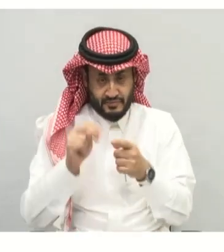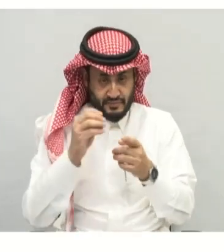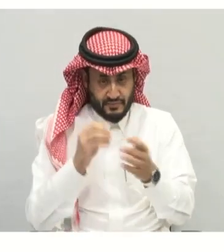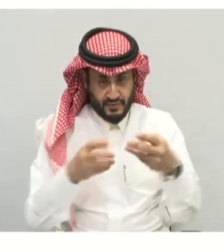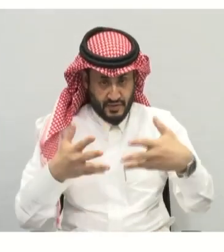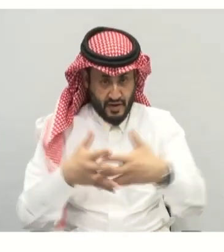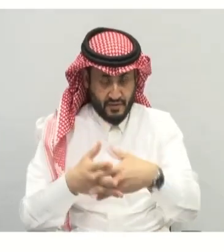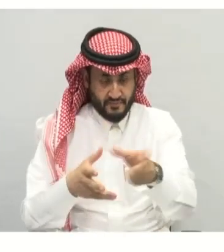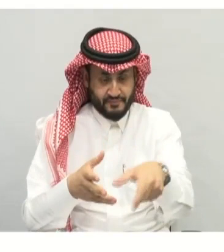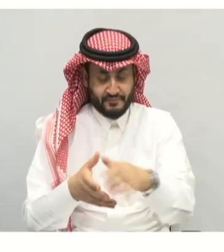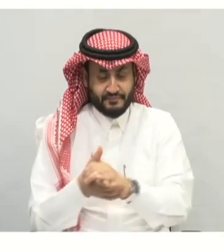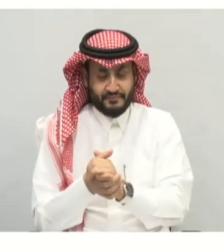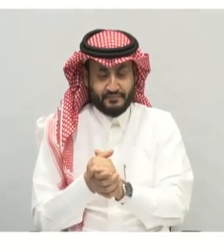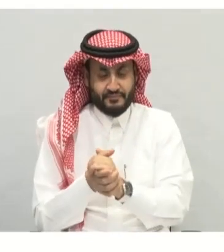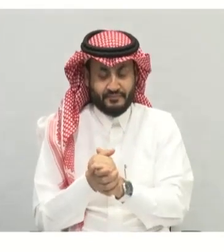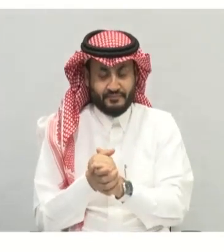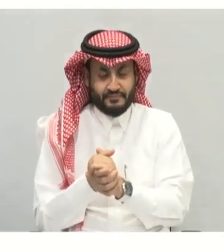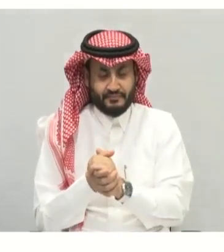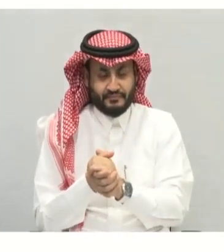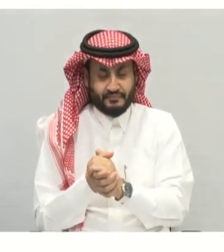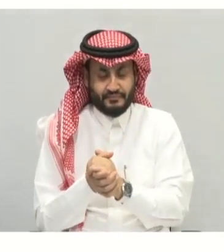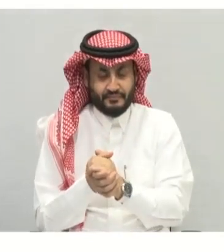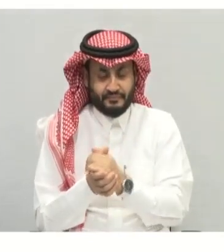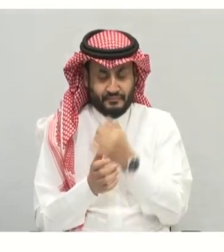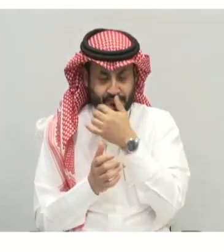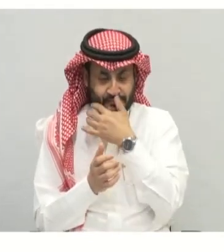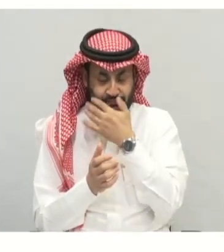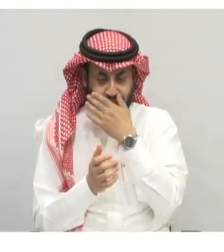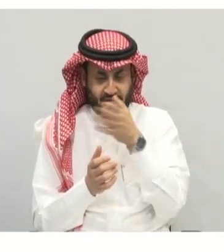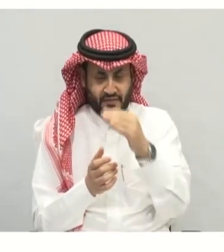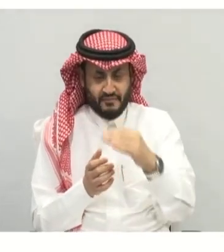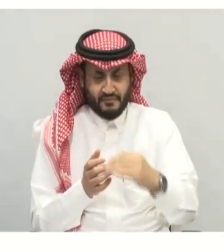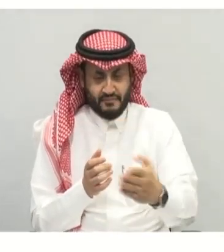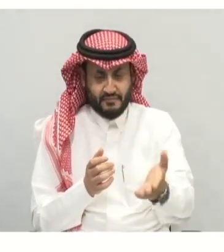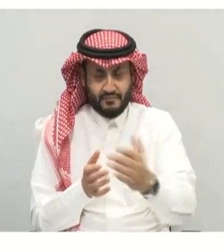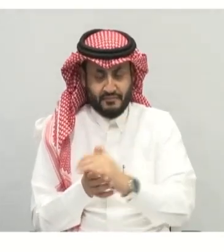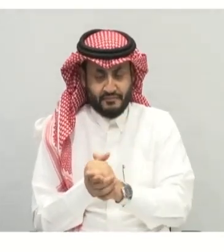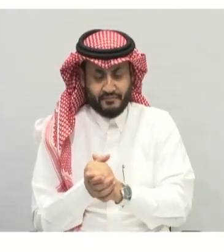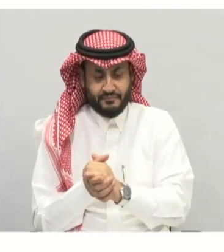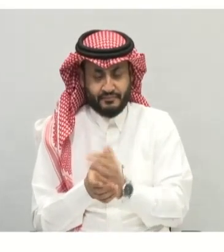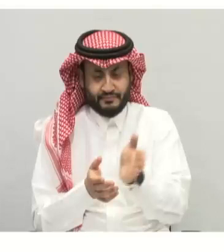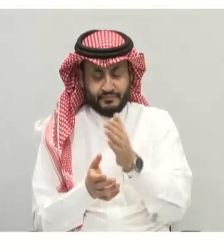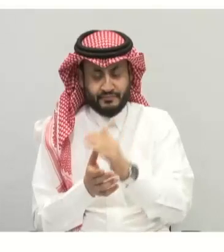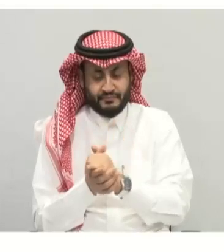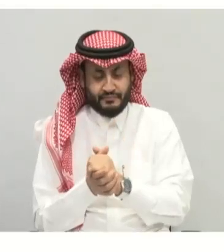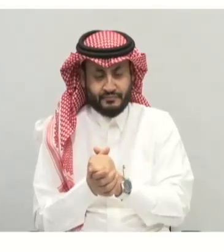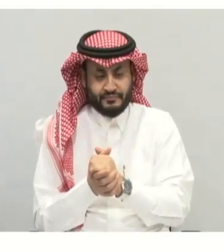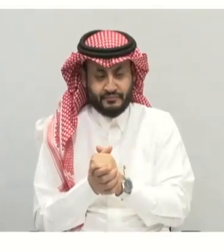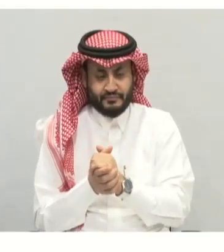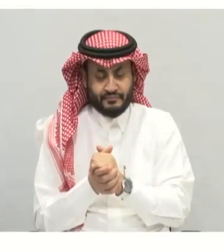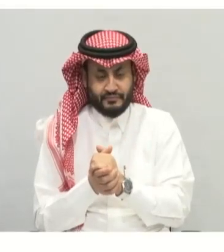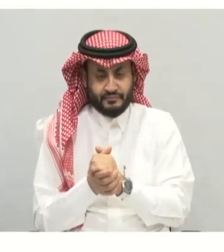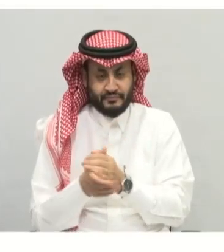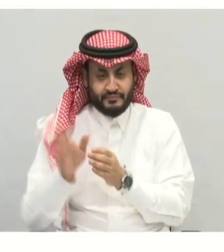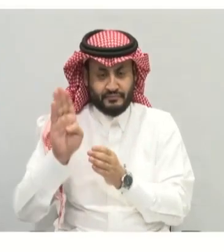get seats on the crowded bus so these were the answers of the first exercise on that grammar